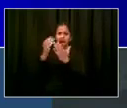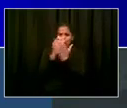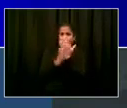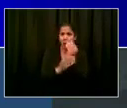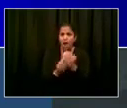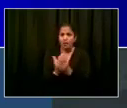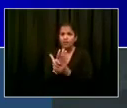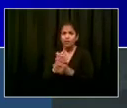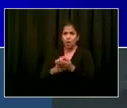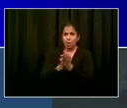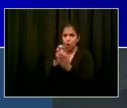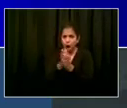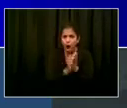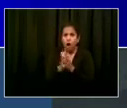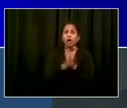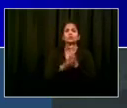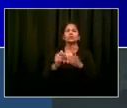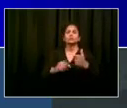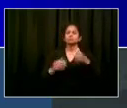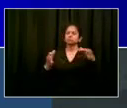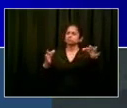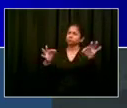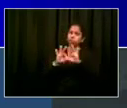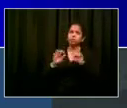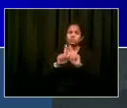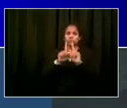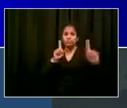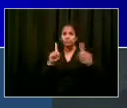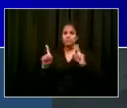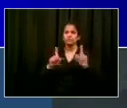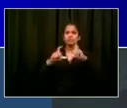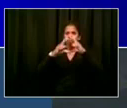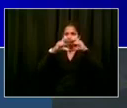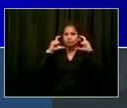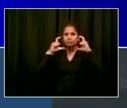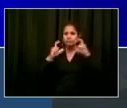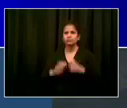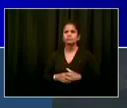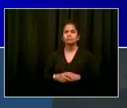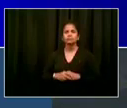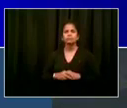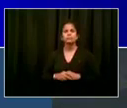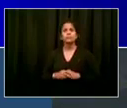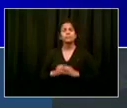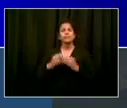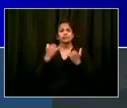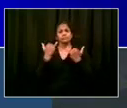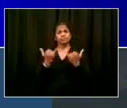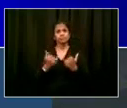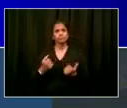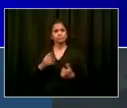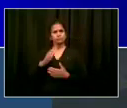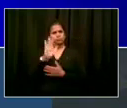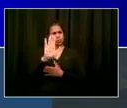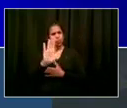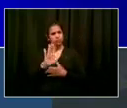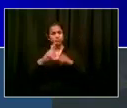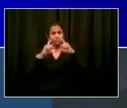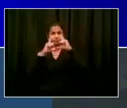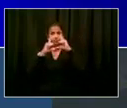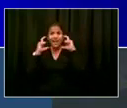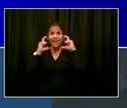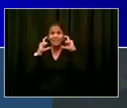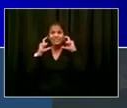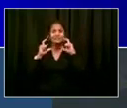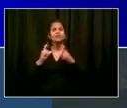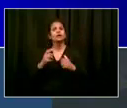about the face covering. Just look at it regularly. Is it in good shape? Has it been soiled? Is it torn? Is there any reason it's